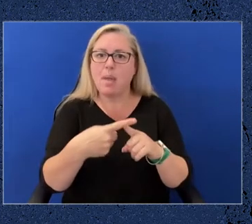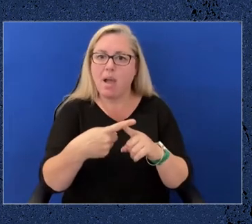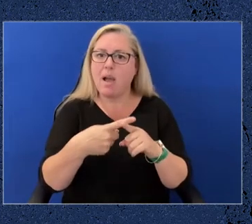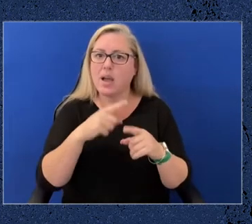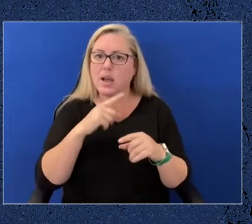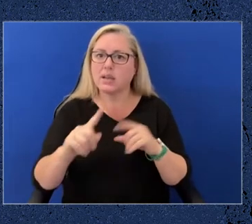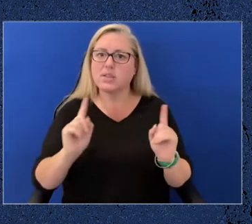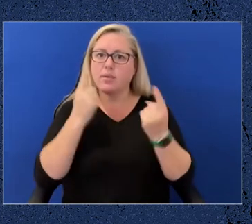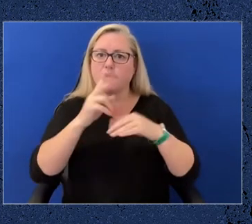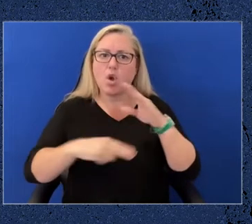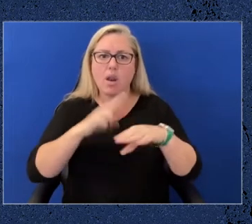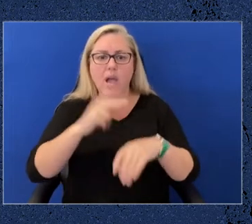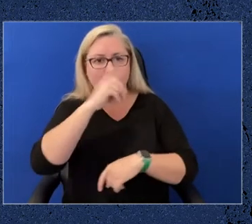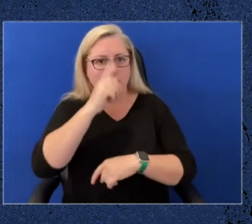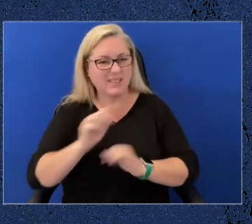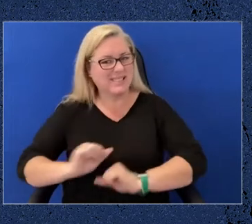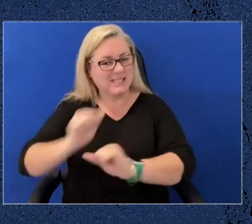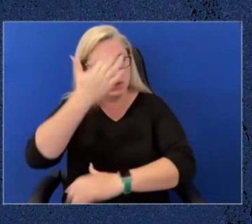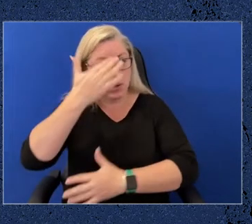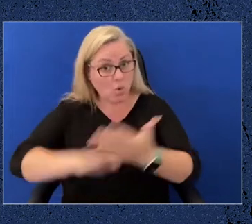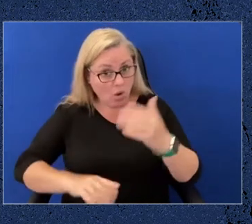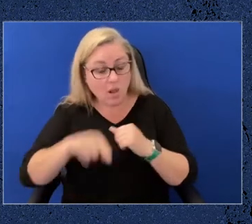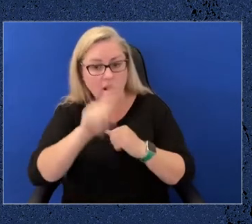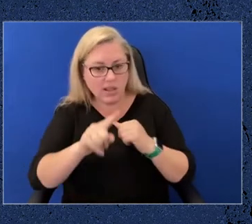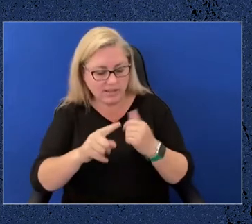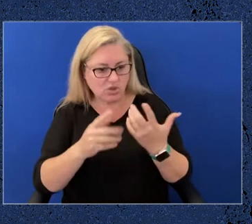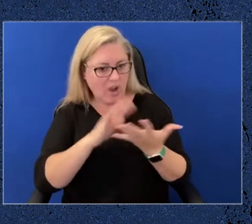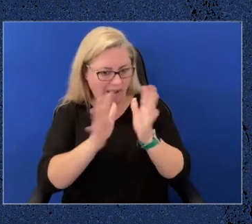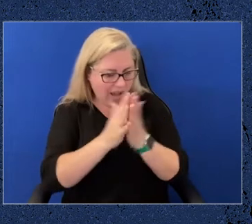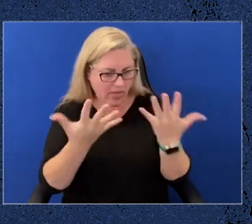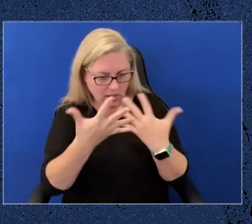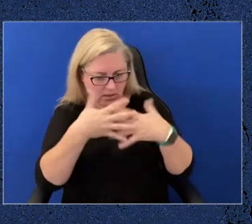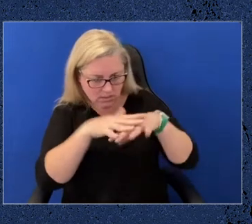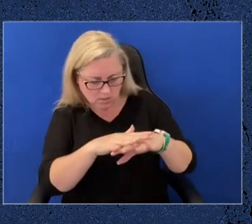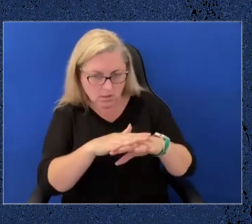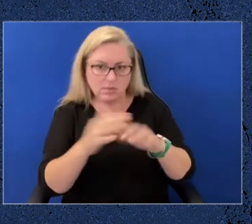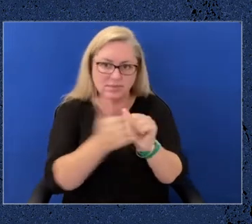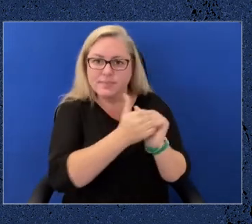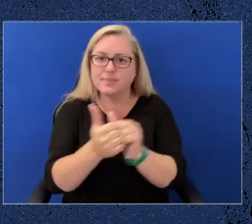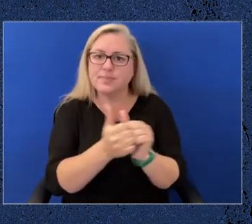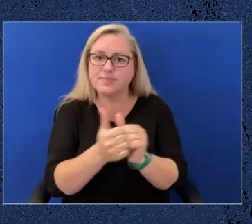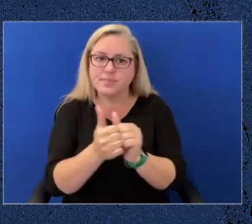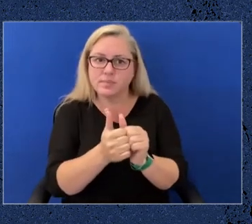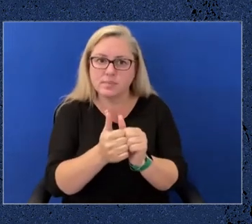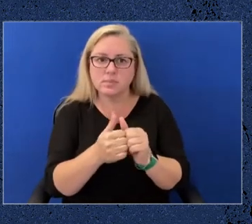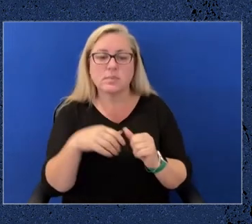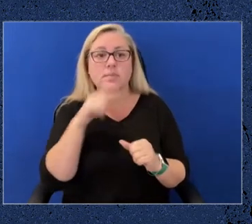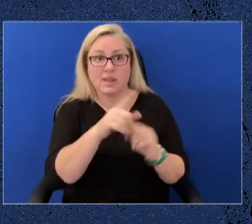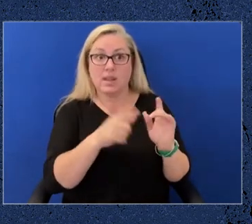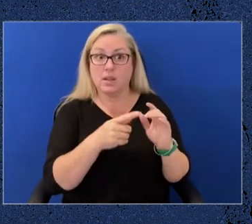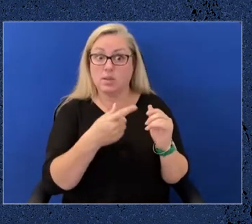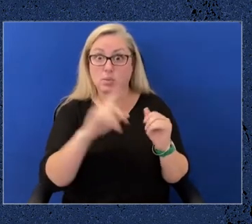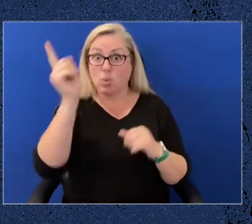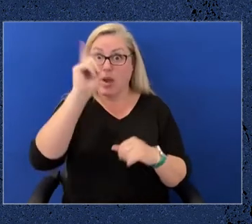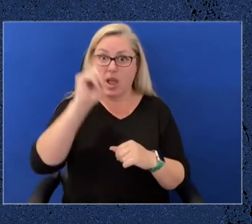and are finally starting to intersect. Today we are joined, as we introduced, by two wonderful